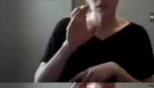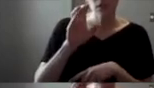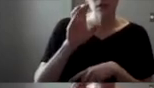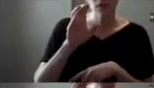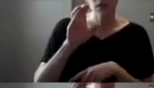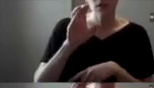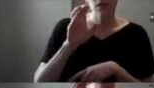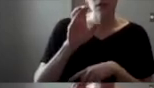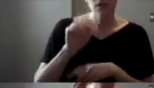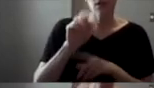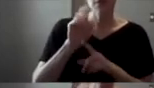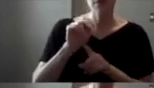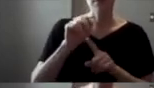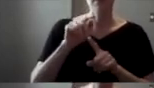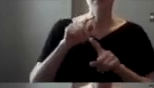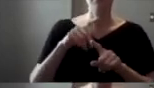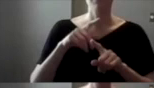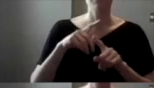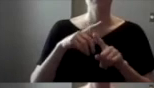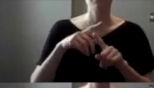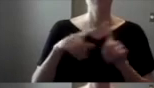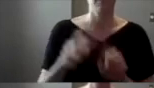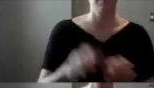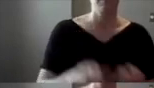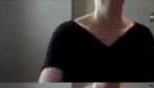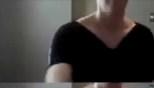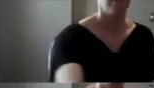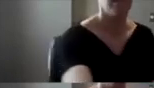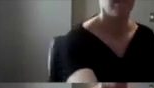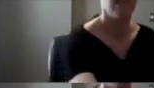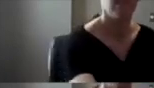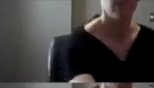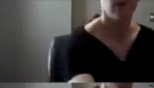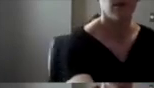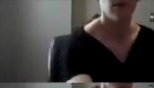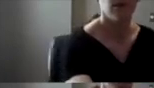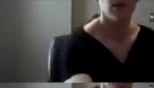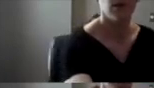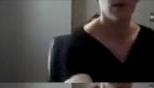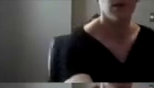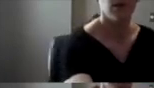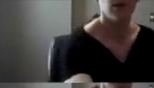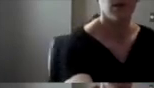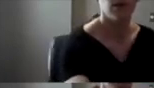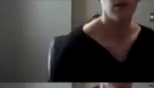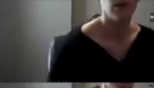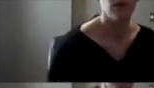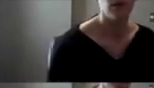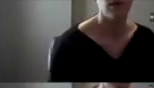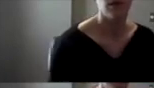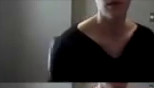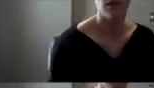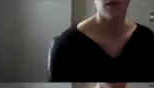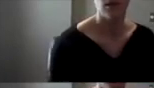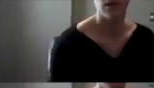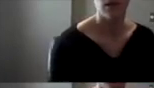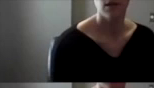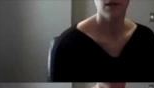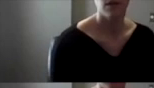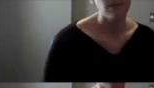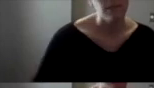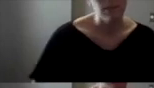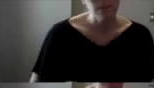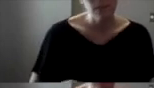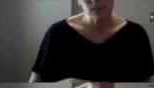modern contraception. Also point out that FP remains a time-sensitive and essential services, even in the context of